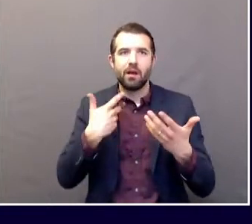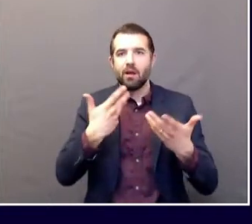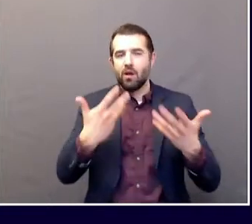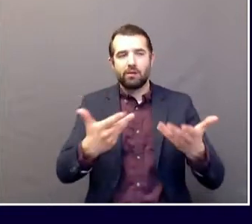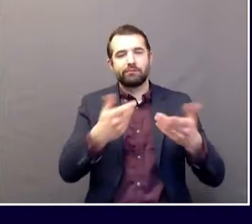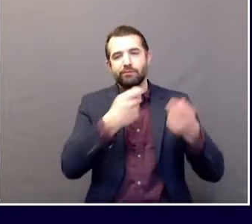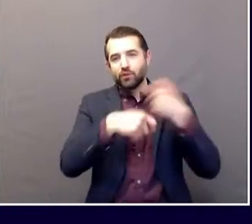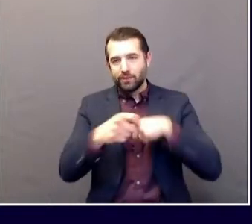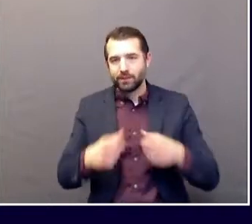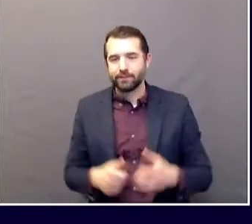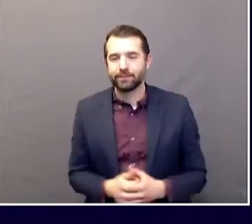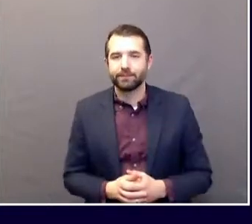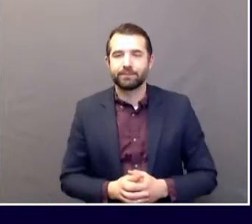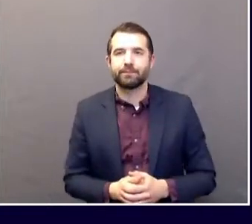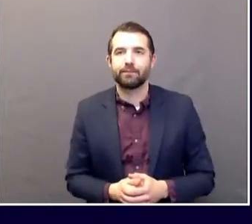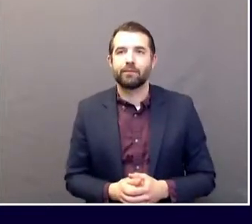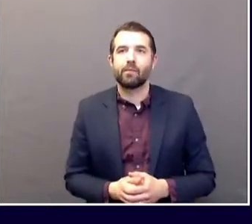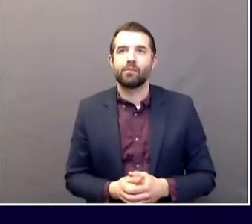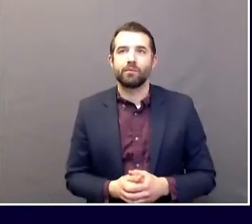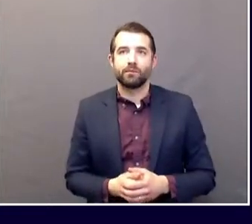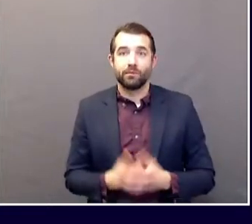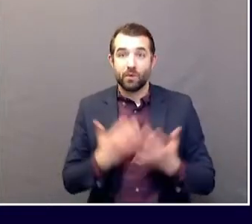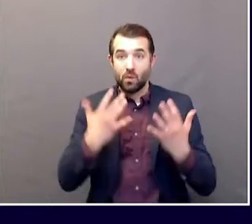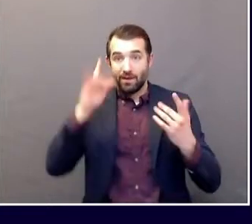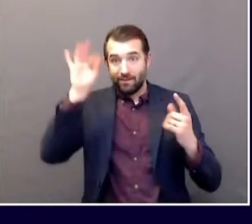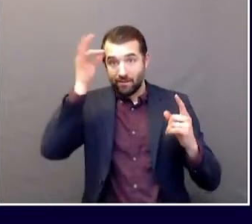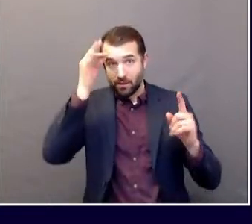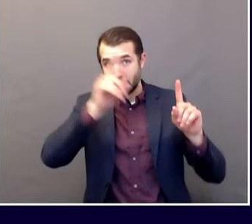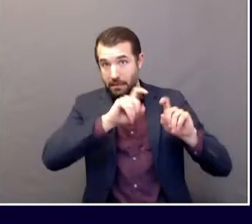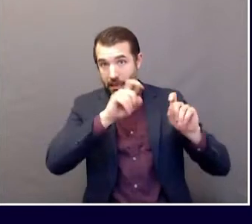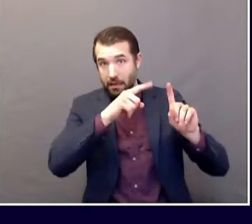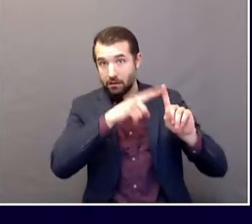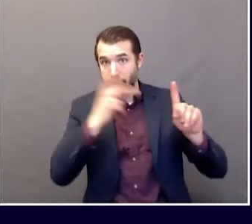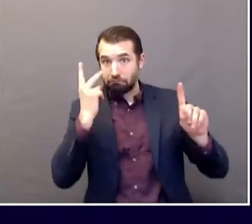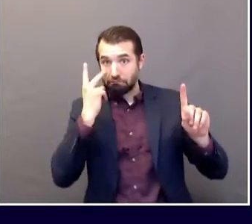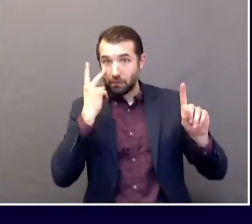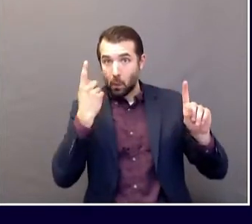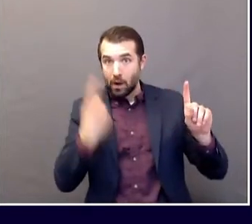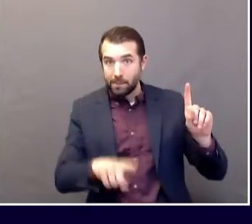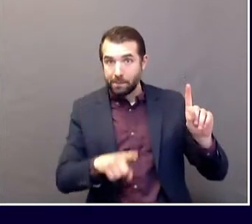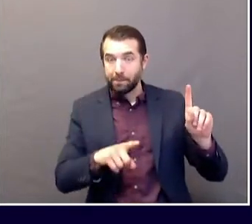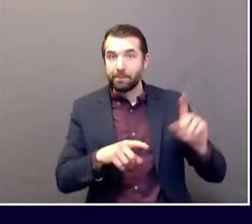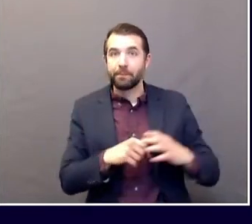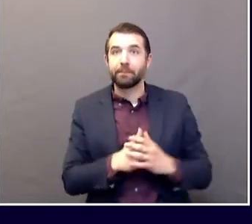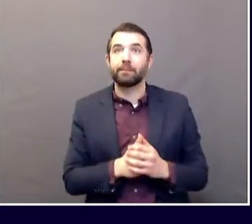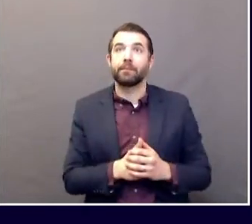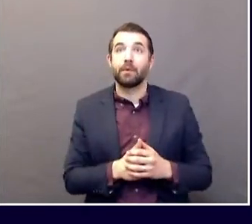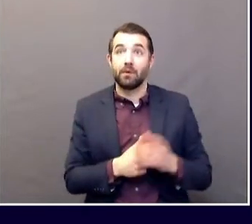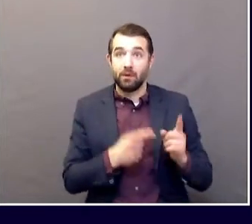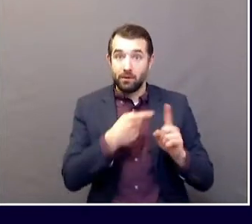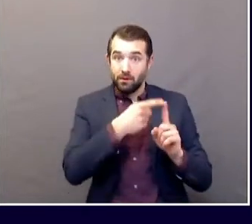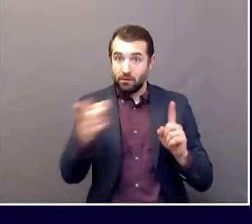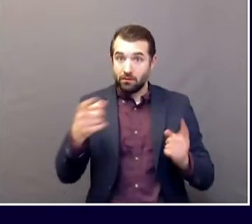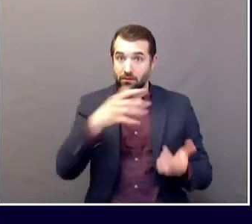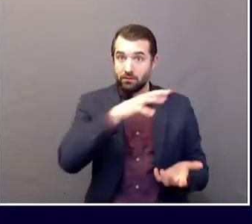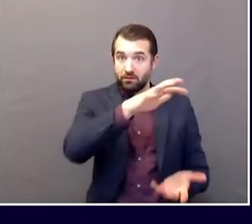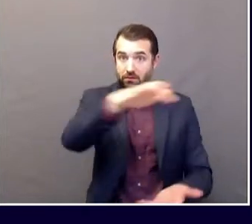So until the federal government says something, they're just sitting somewhere while the federal government's investigating what's going